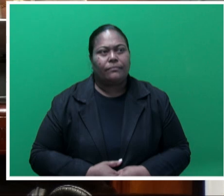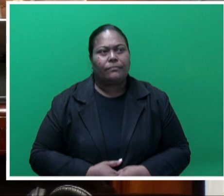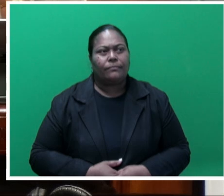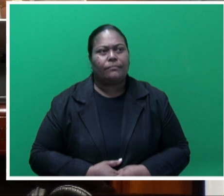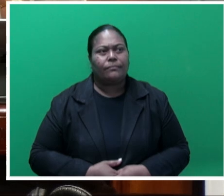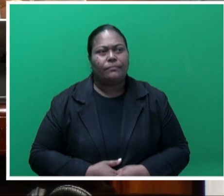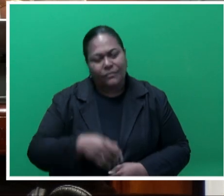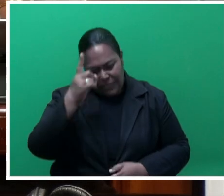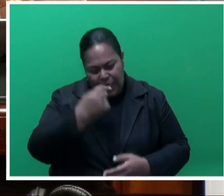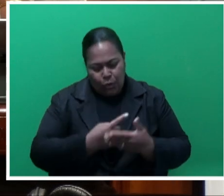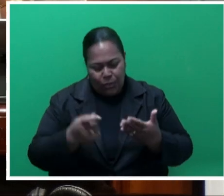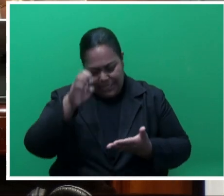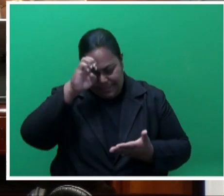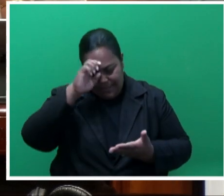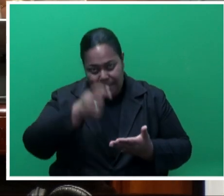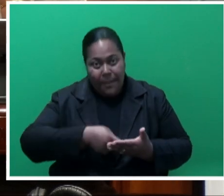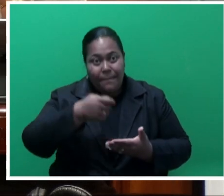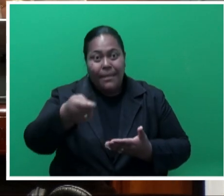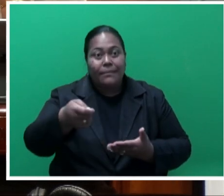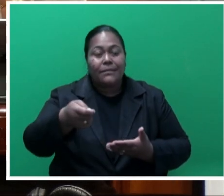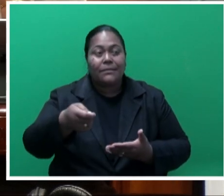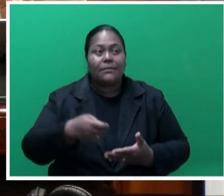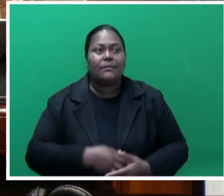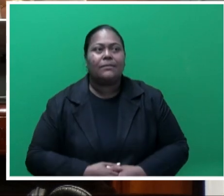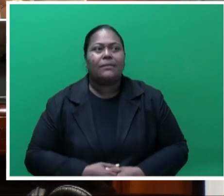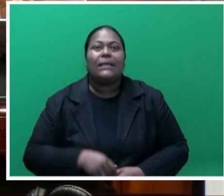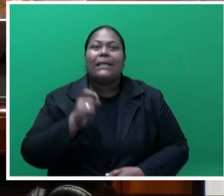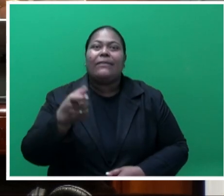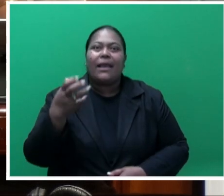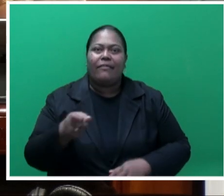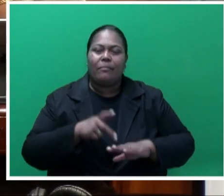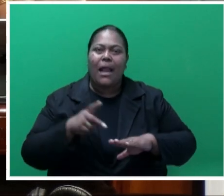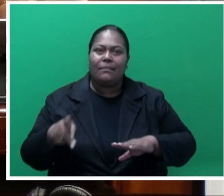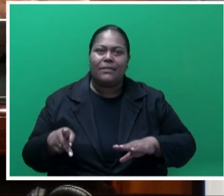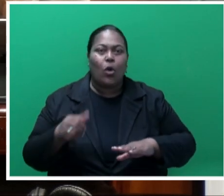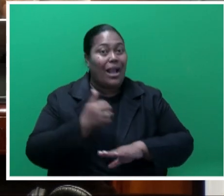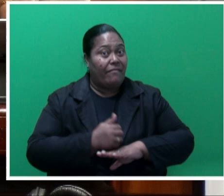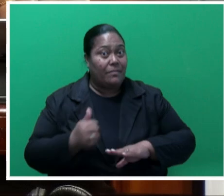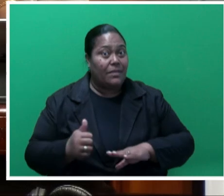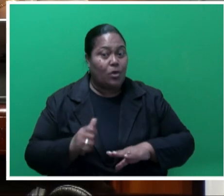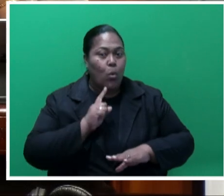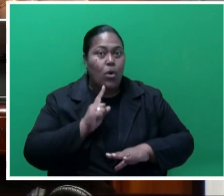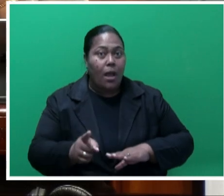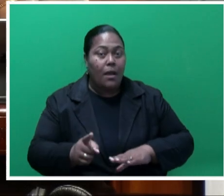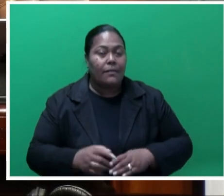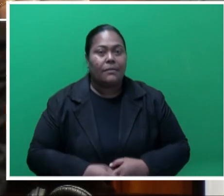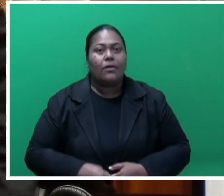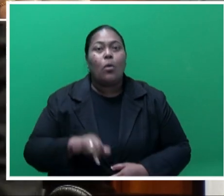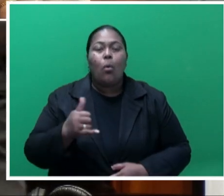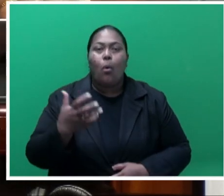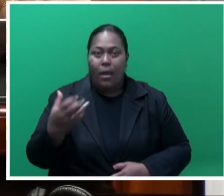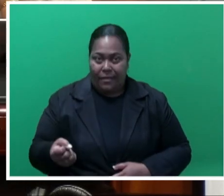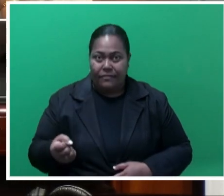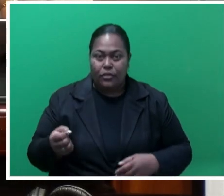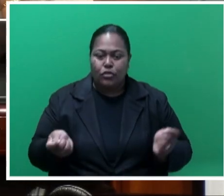only and will only be made if there is a cabinet directive, or of course if there is a change